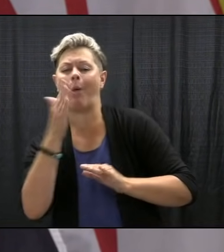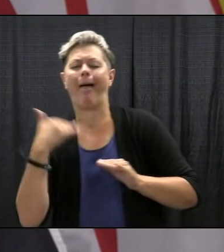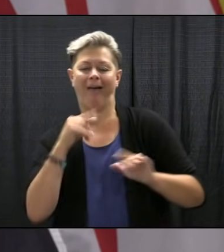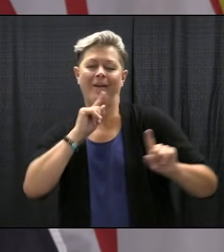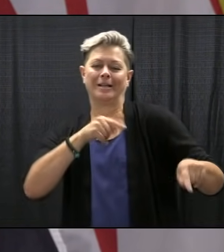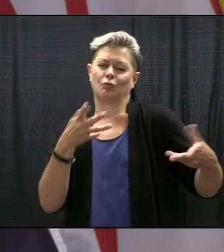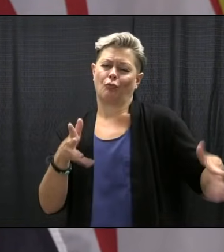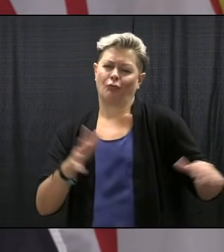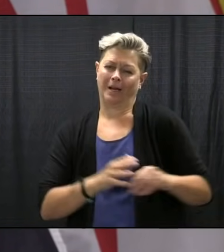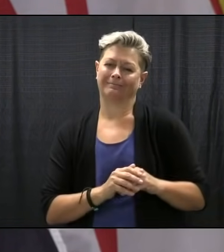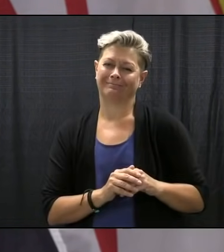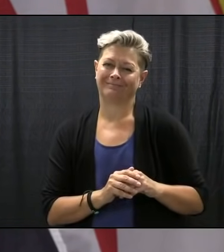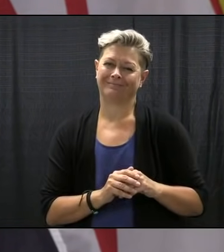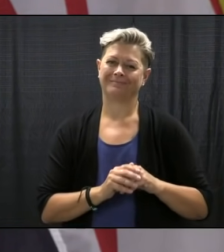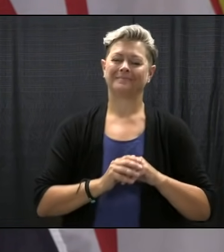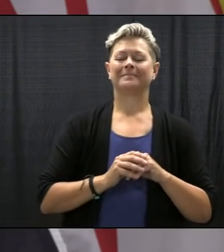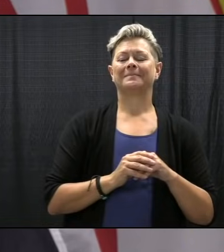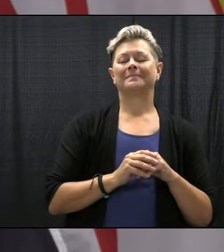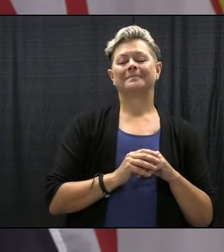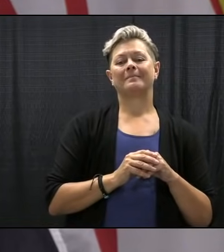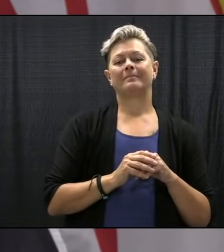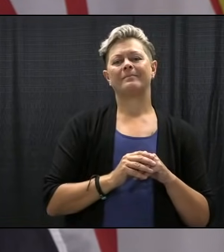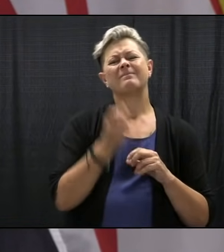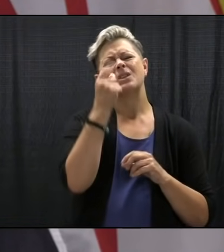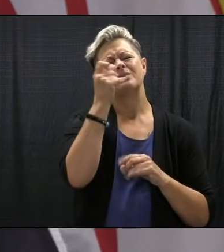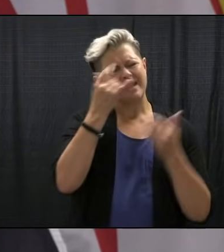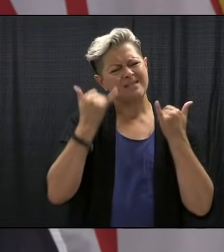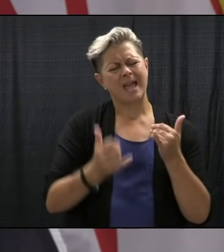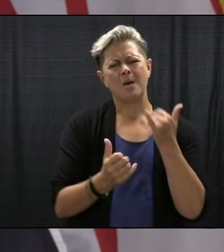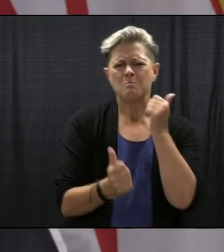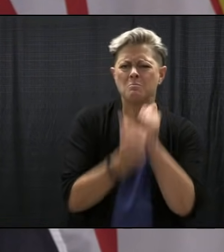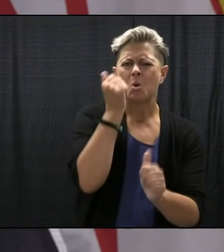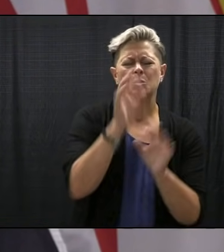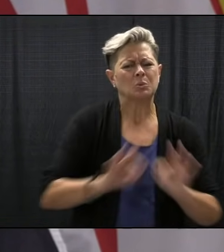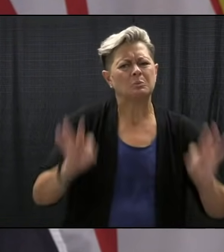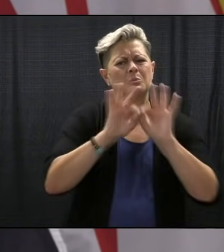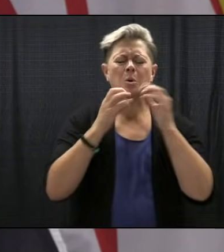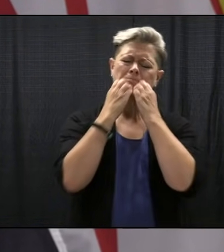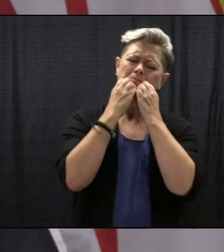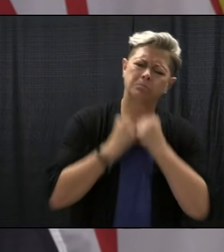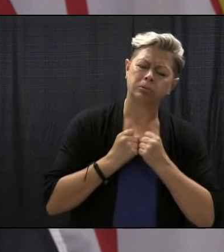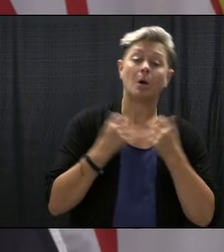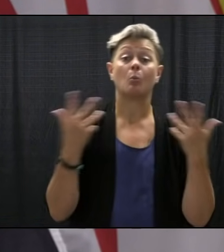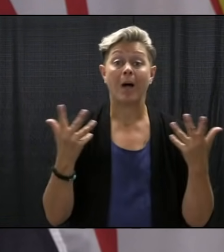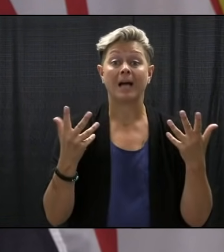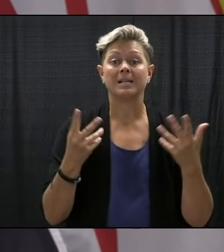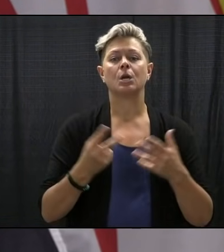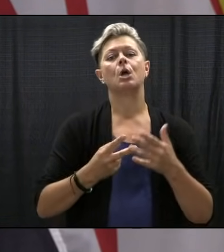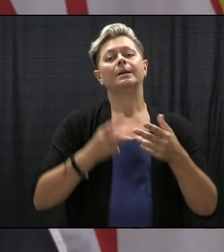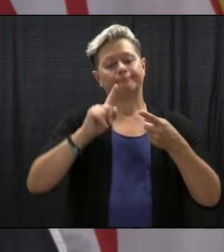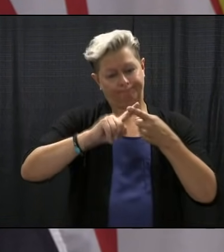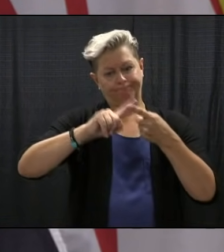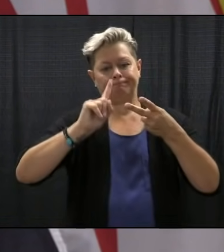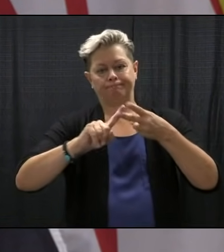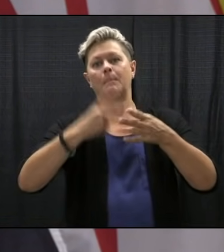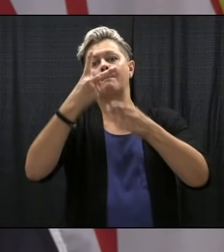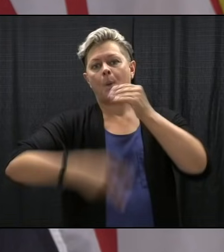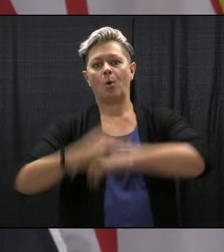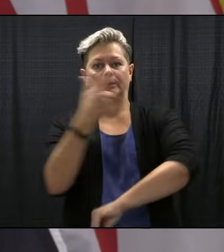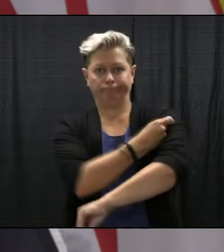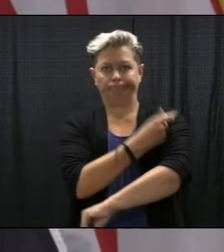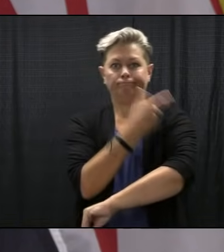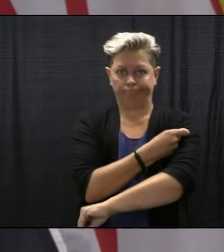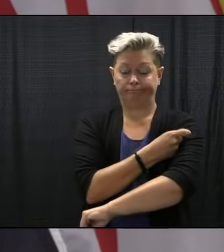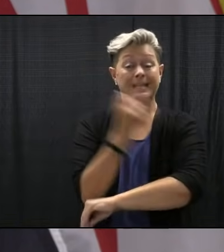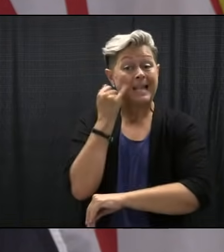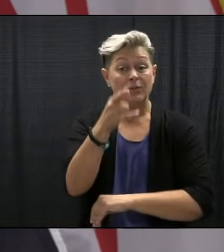said in my speaking notes earlier, the most important thing right now is just to get vaccinated with 2 doses. And if you're deciding to wait, you are